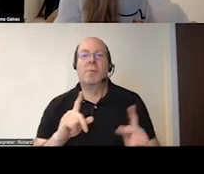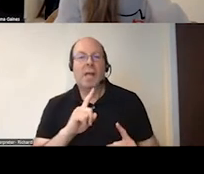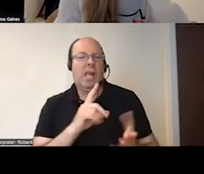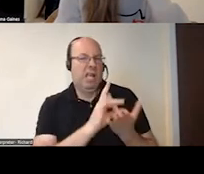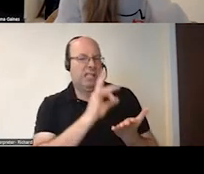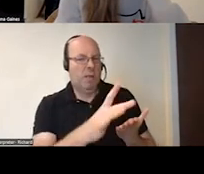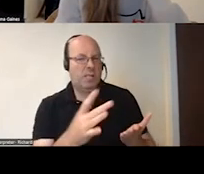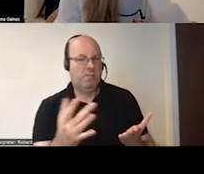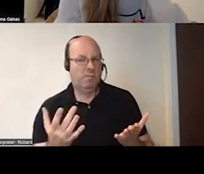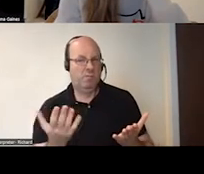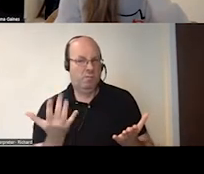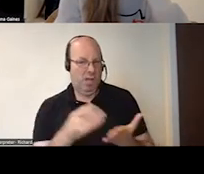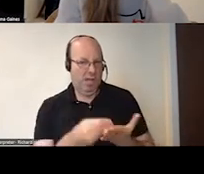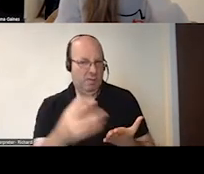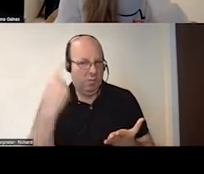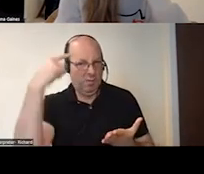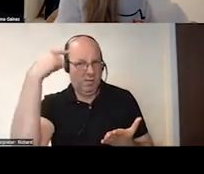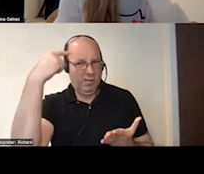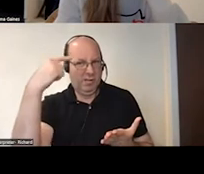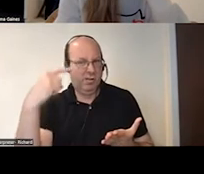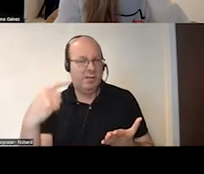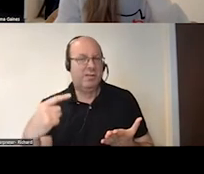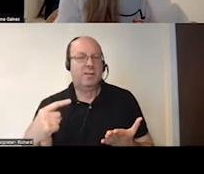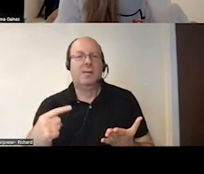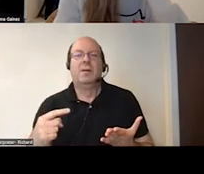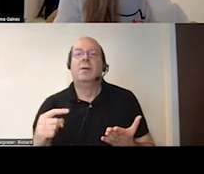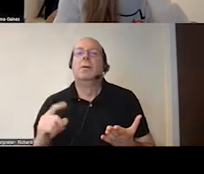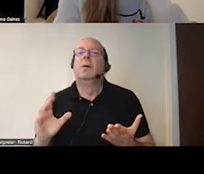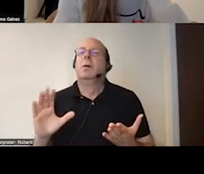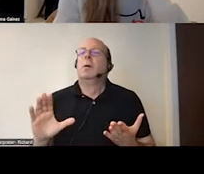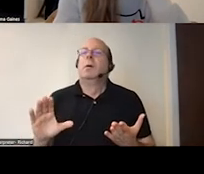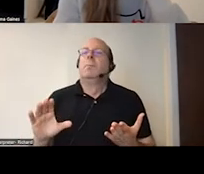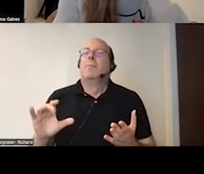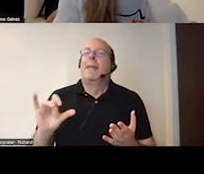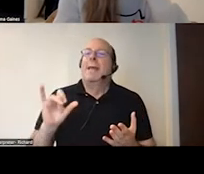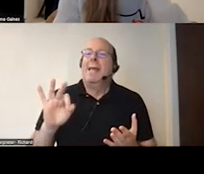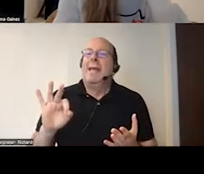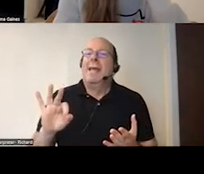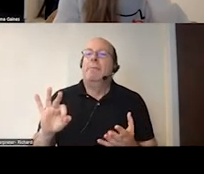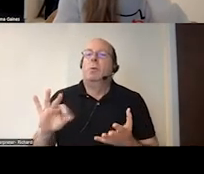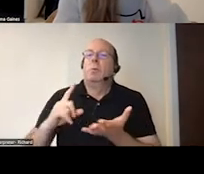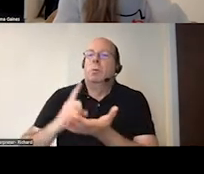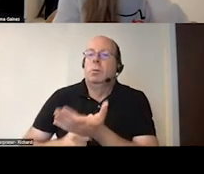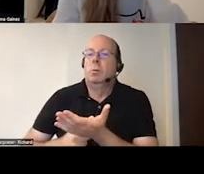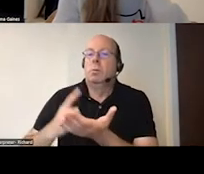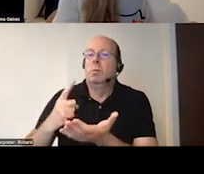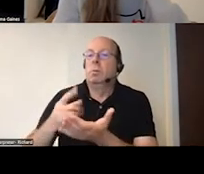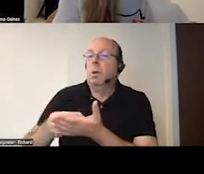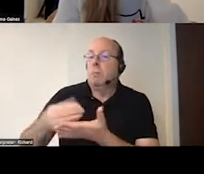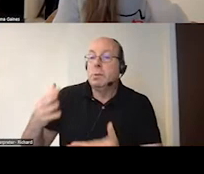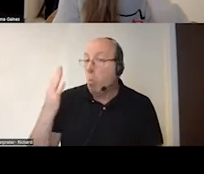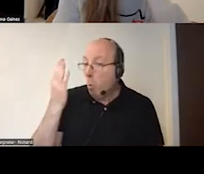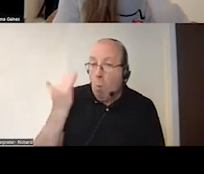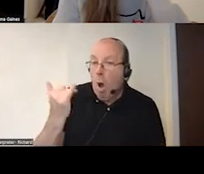expensive. Why is that so expensive? But I do find that like half the time, if you can engage someone in a conversation about why it's